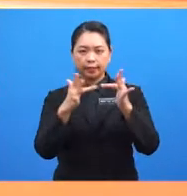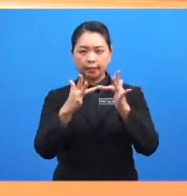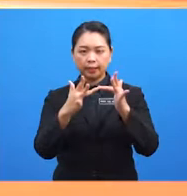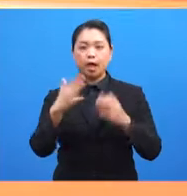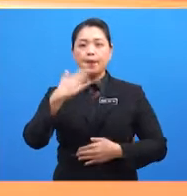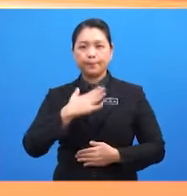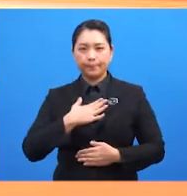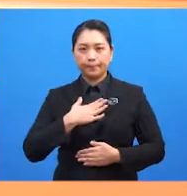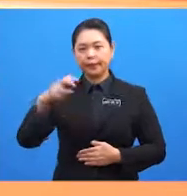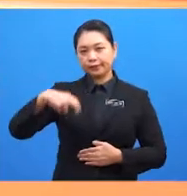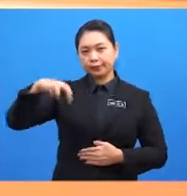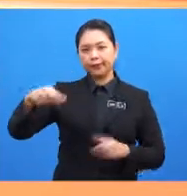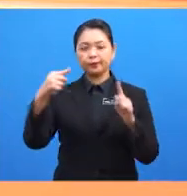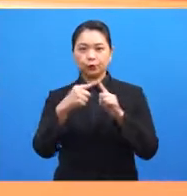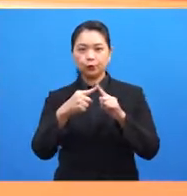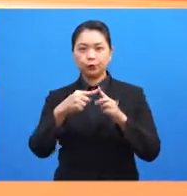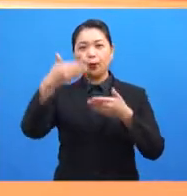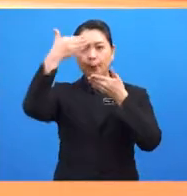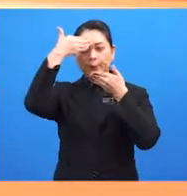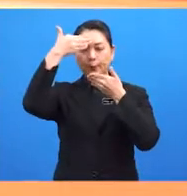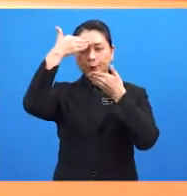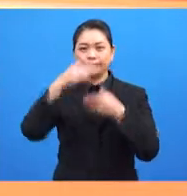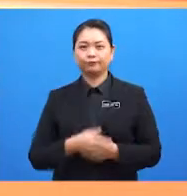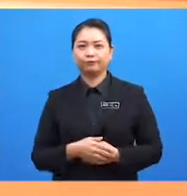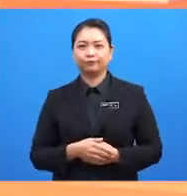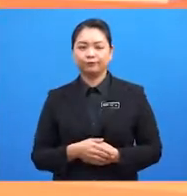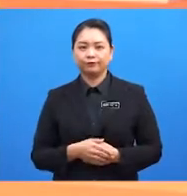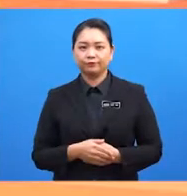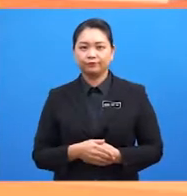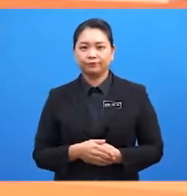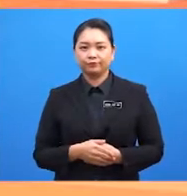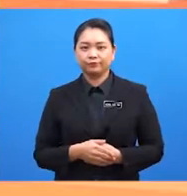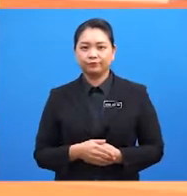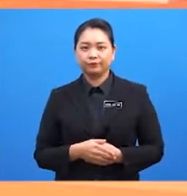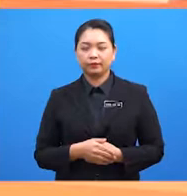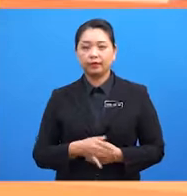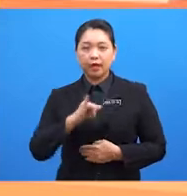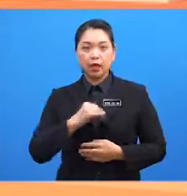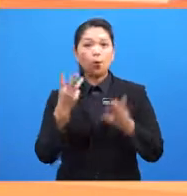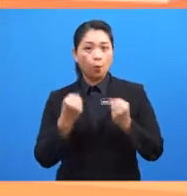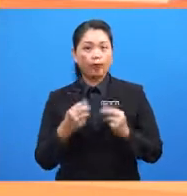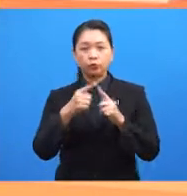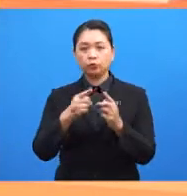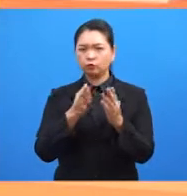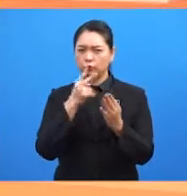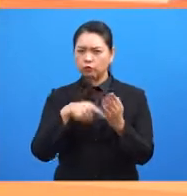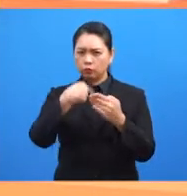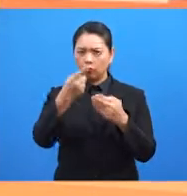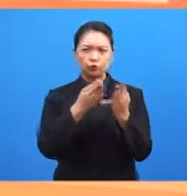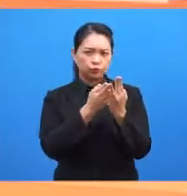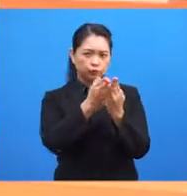My Trip to Morocco by Amanda Edmonds. I want you to go through the text